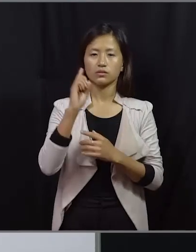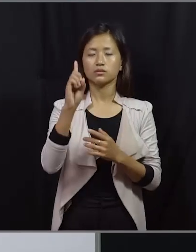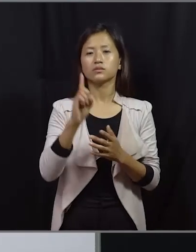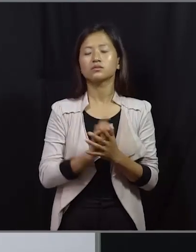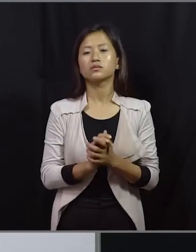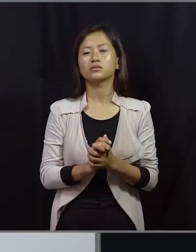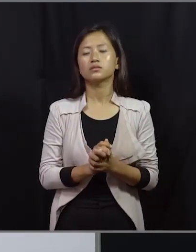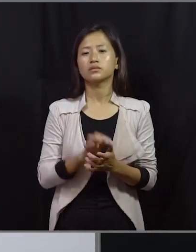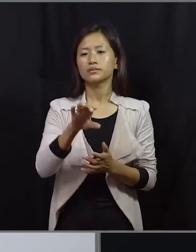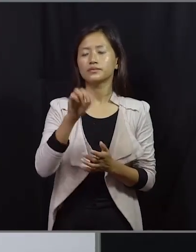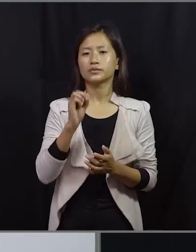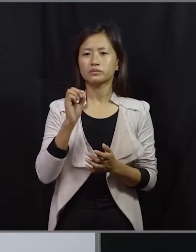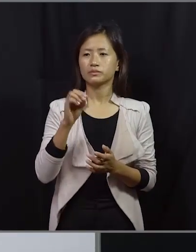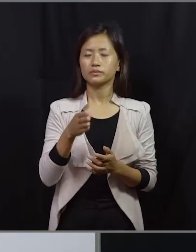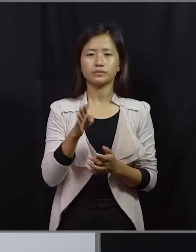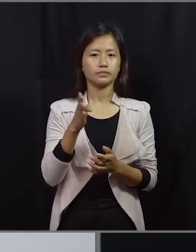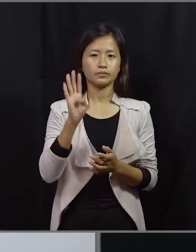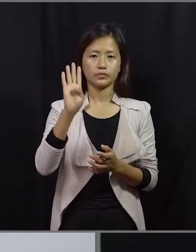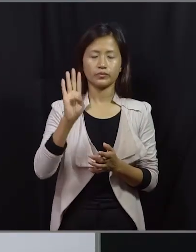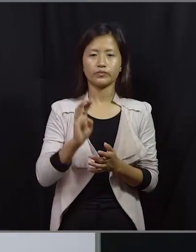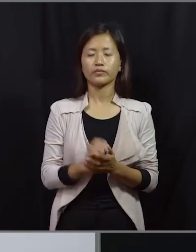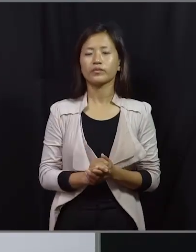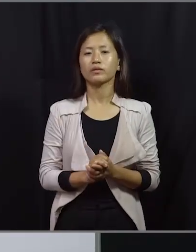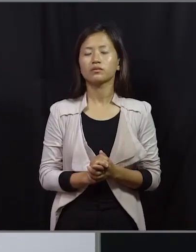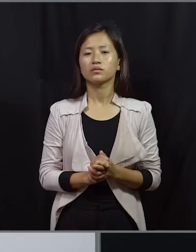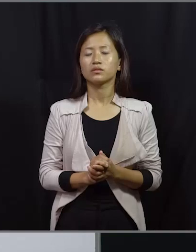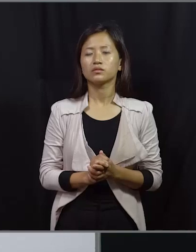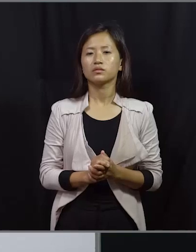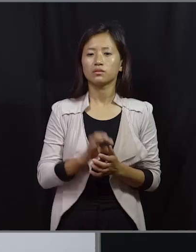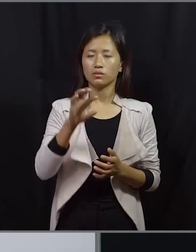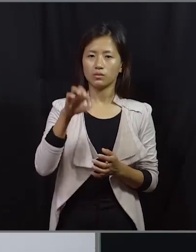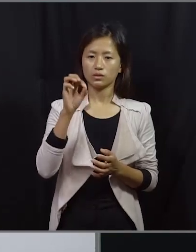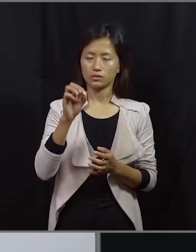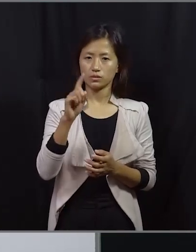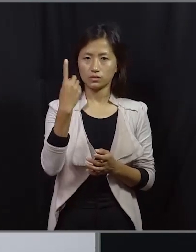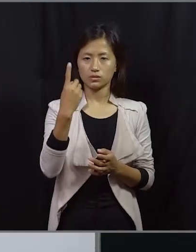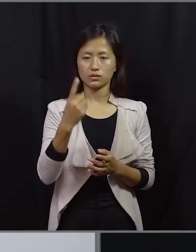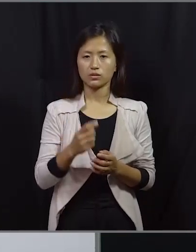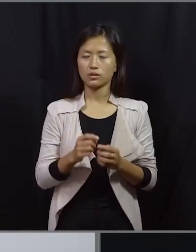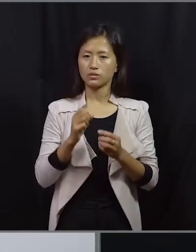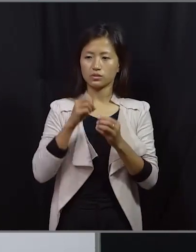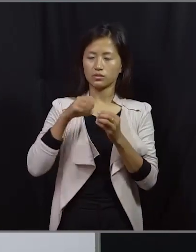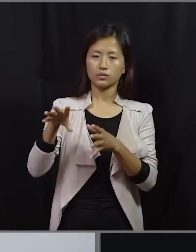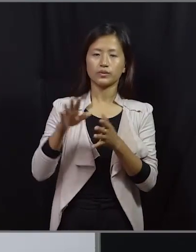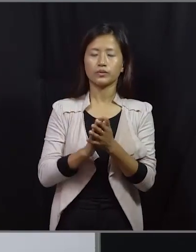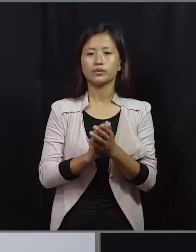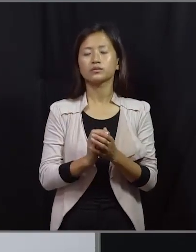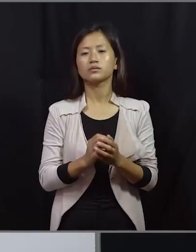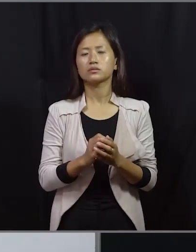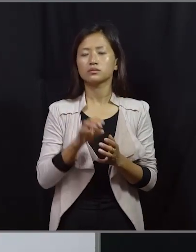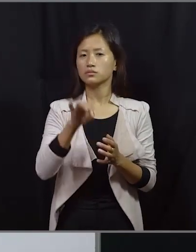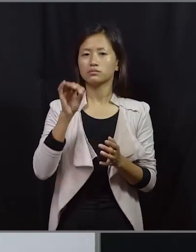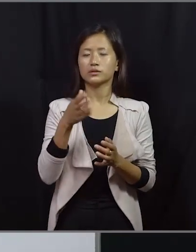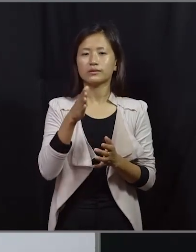1, but we will not take this 4. That means 1, from 1 we will choose, but we will exclude 4. So that is the meaning